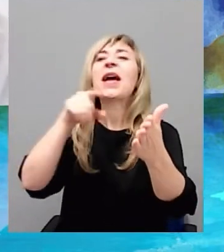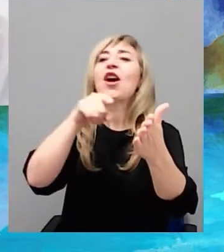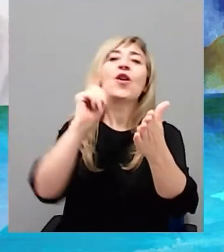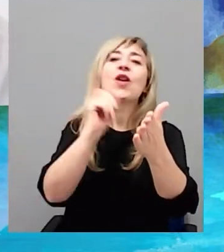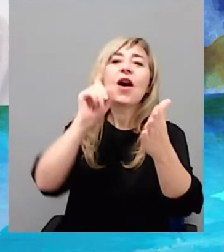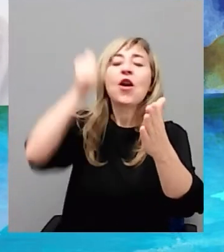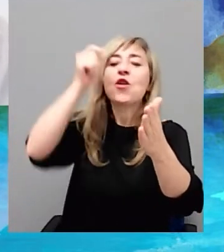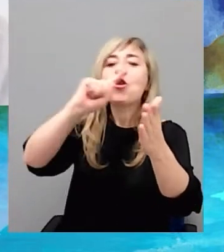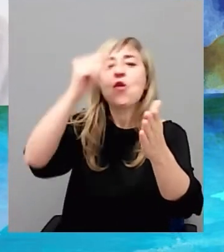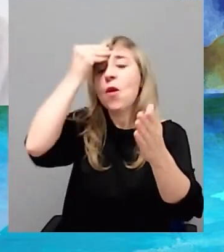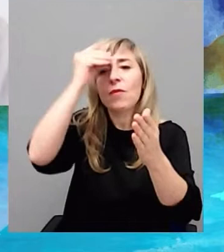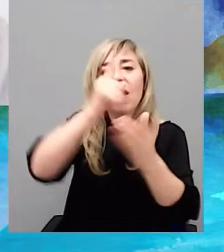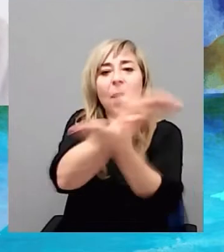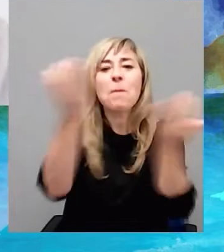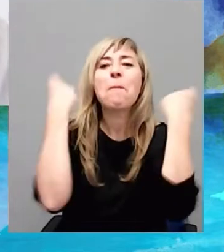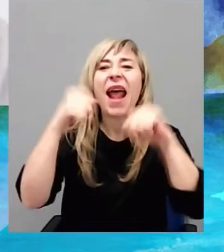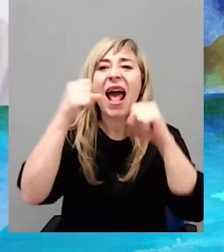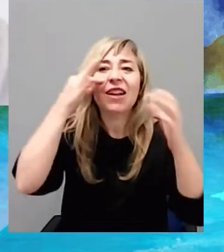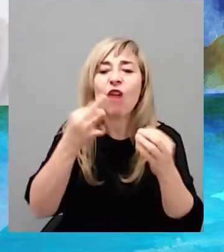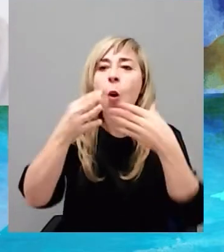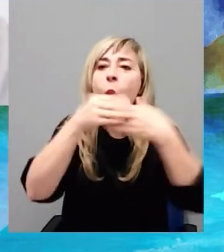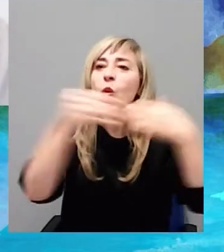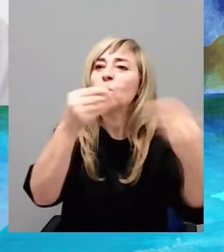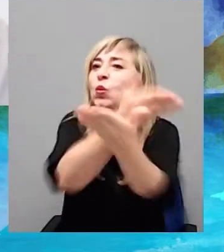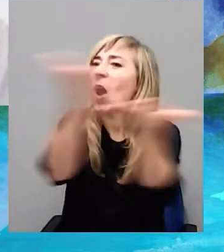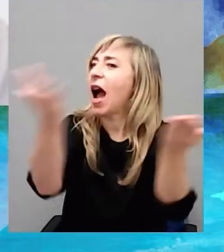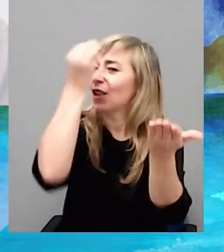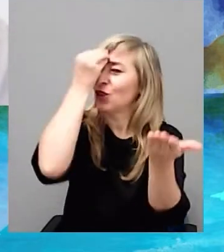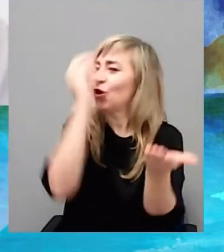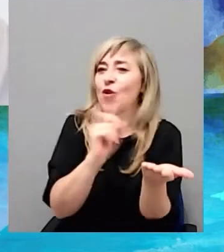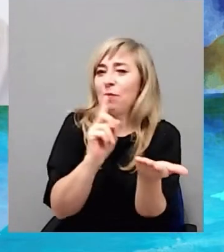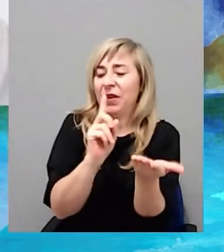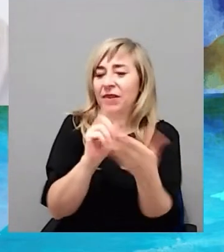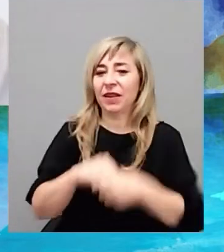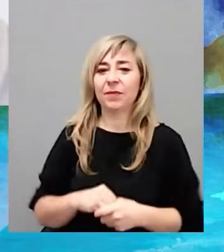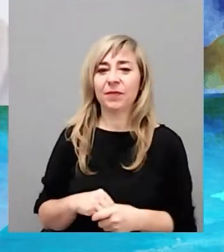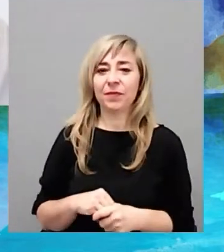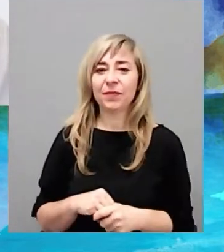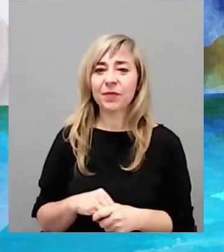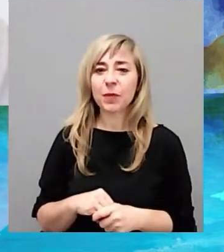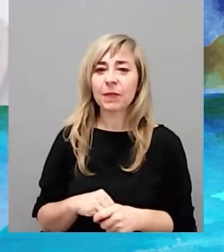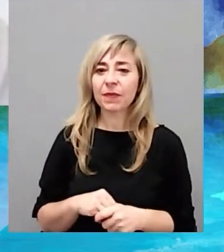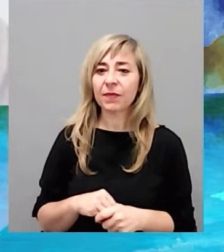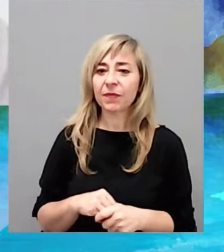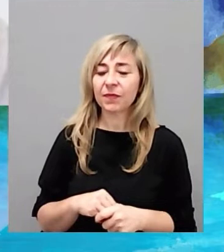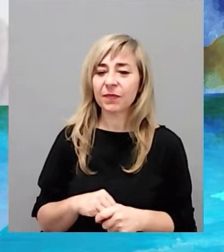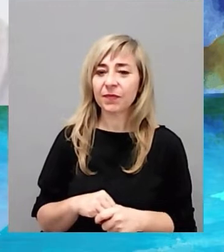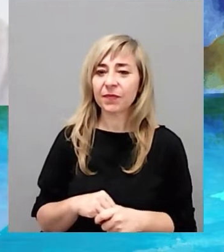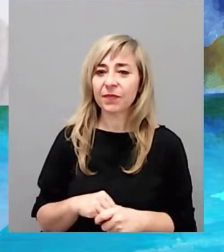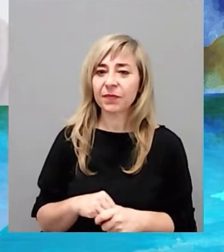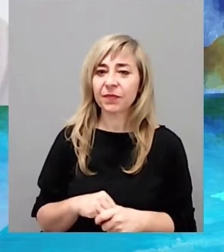cities that lack both cognitive and physical accessibility and usability for a big part of the